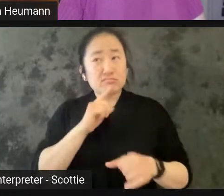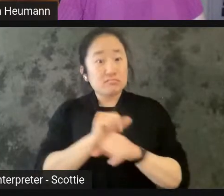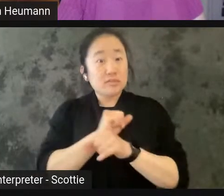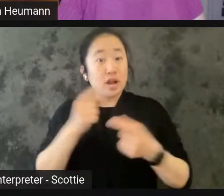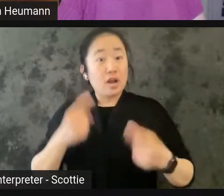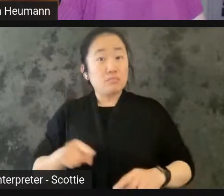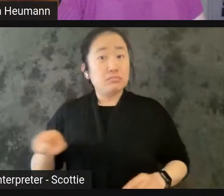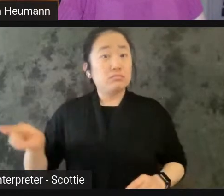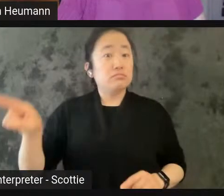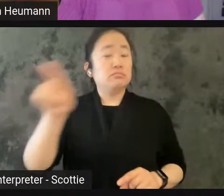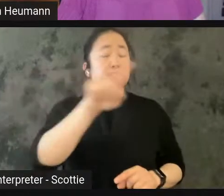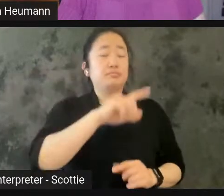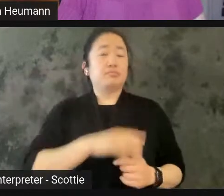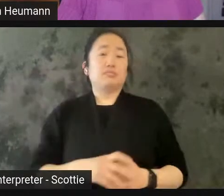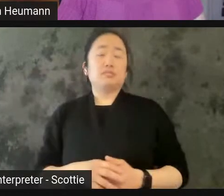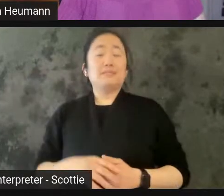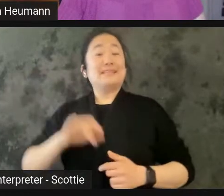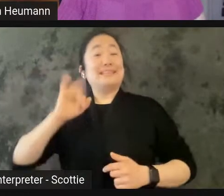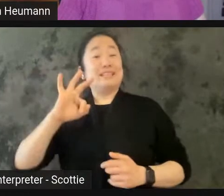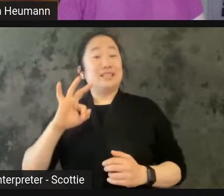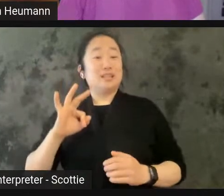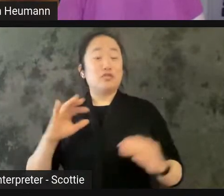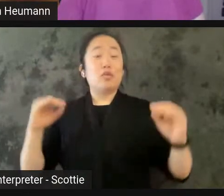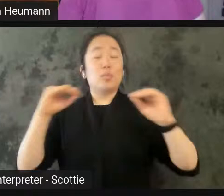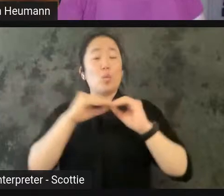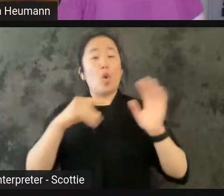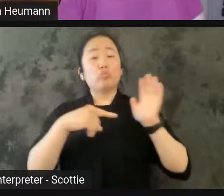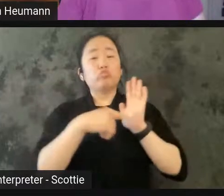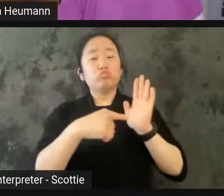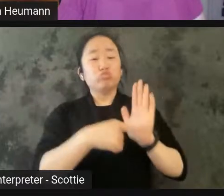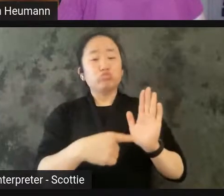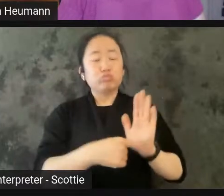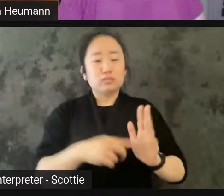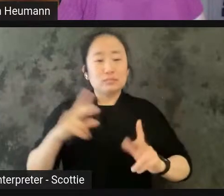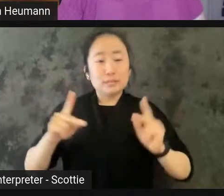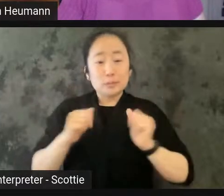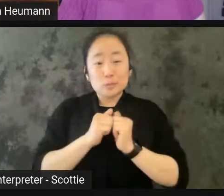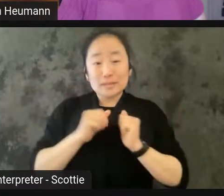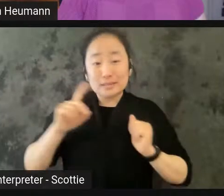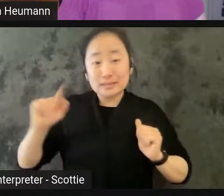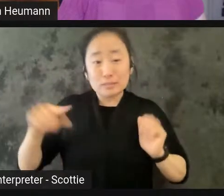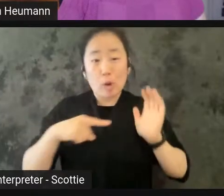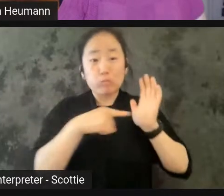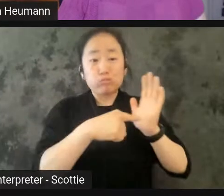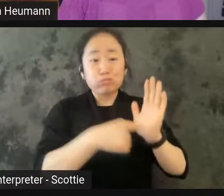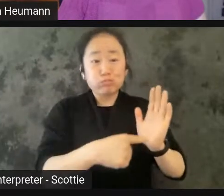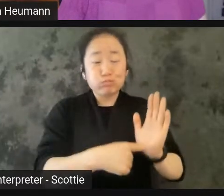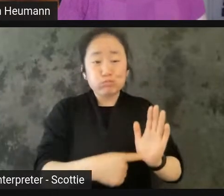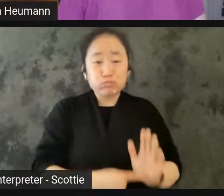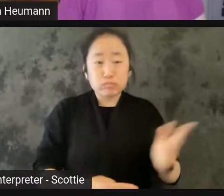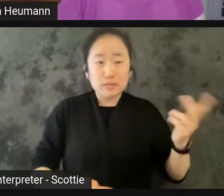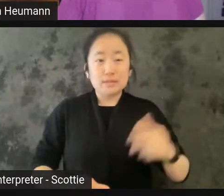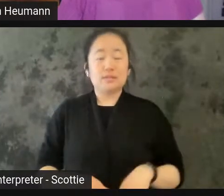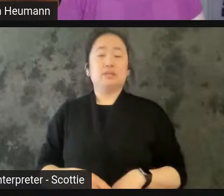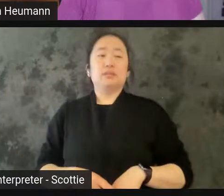other representations of disabled people, someone once in a while committing suicide, if it's a true story, that's a true